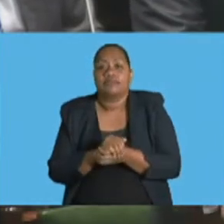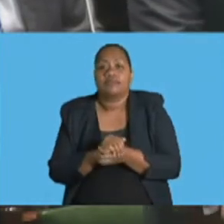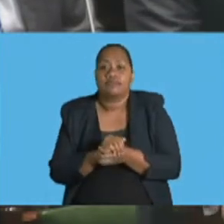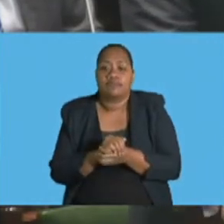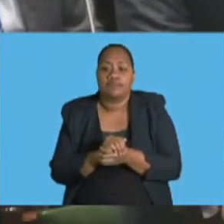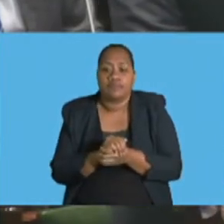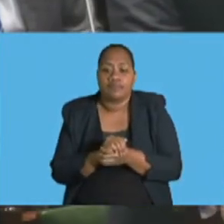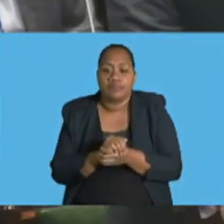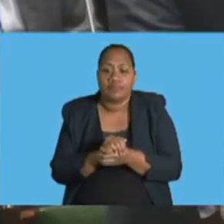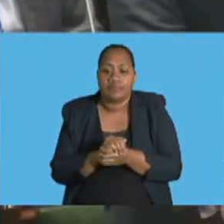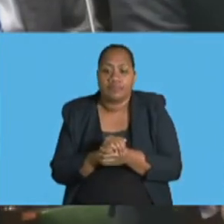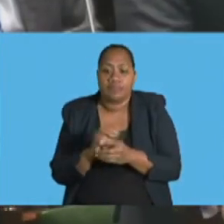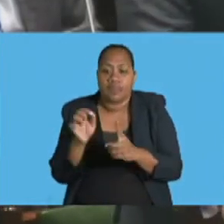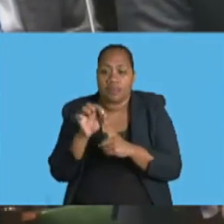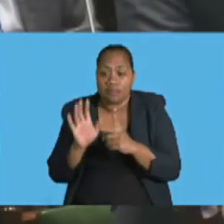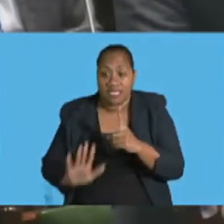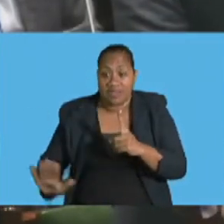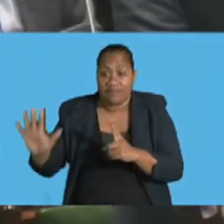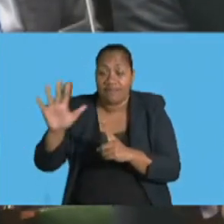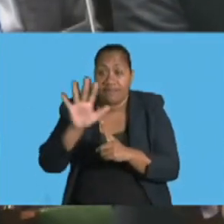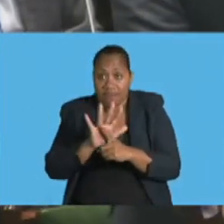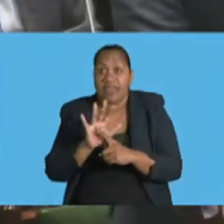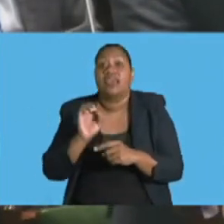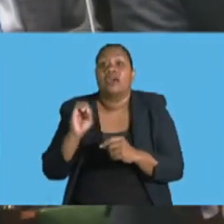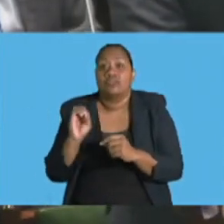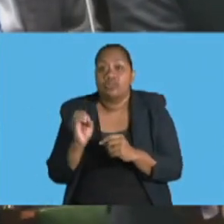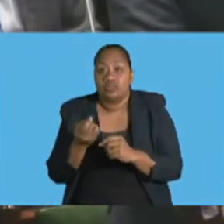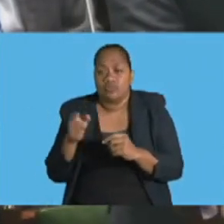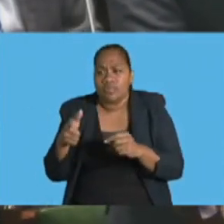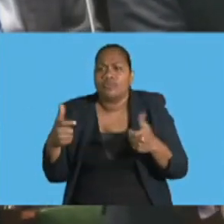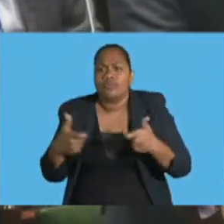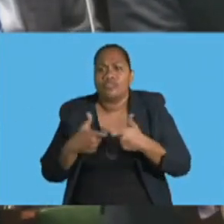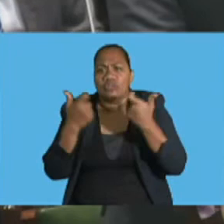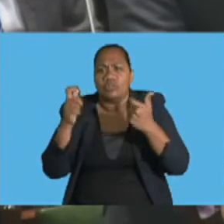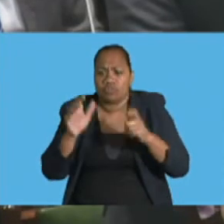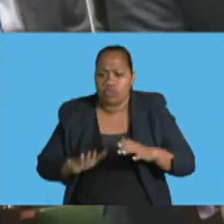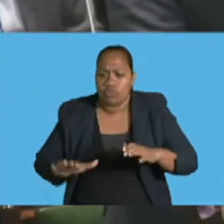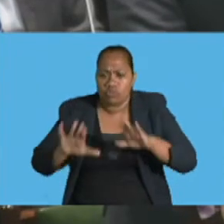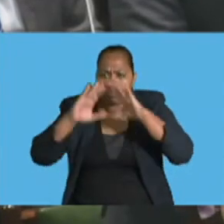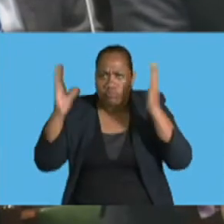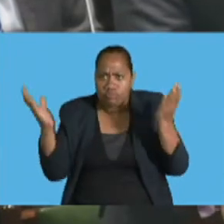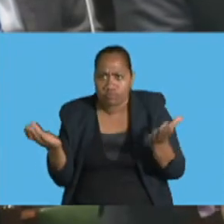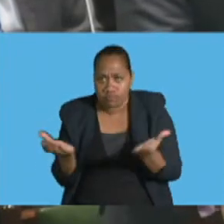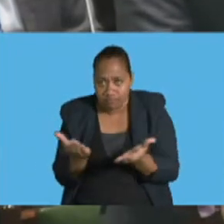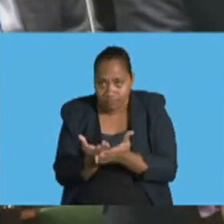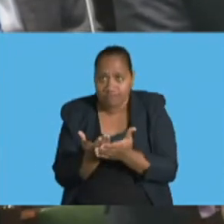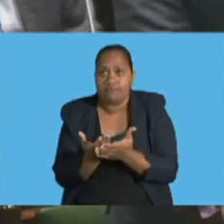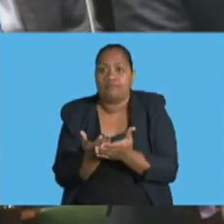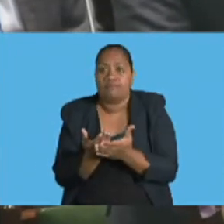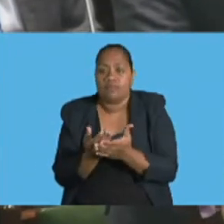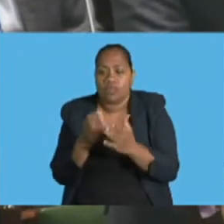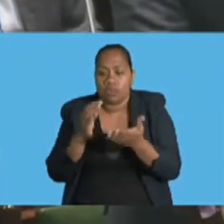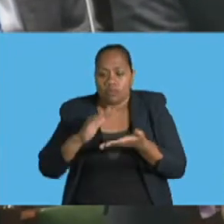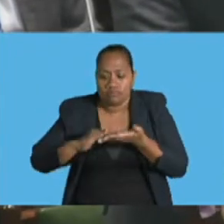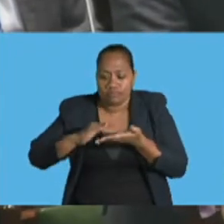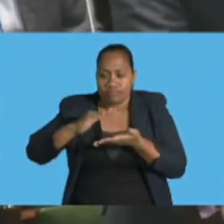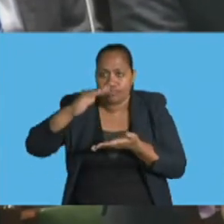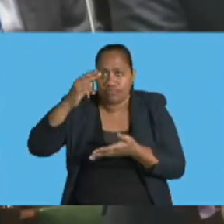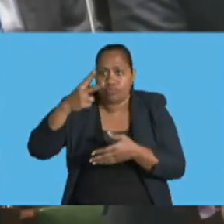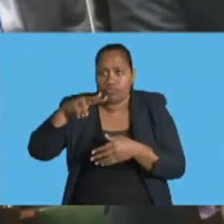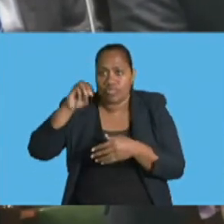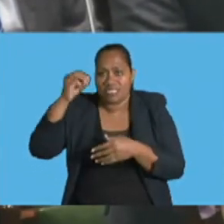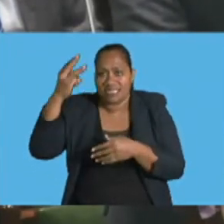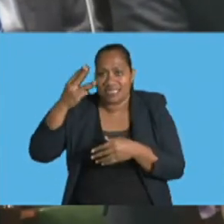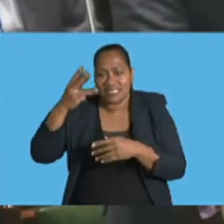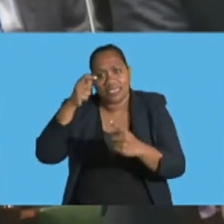month, where Mr. Guterres has issued a challenge to the whole world: come with plans to increase the 2030 emission targets and